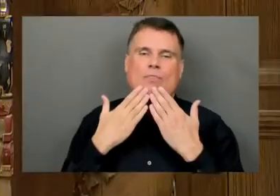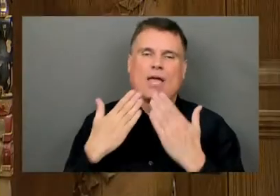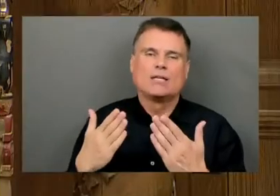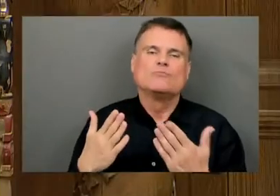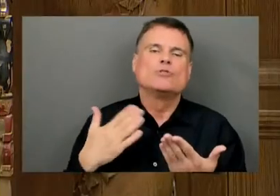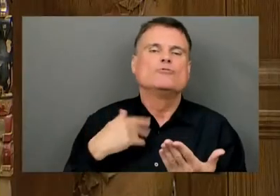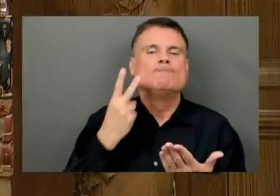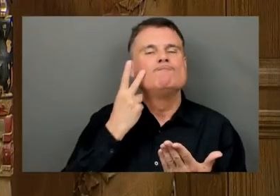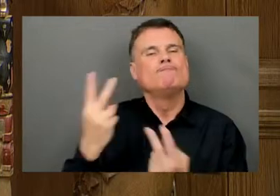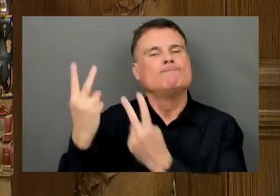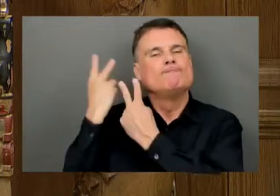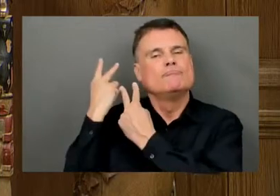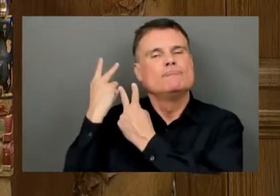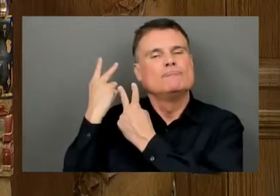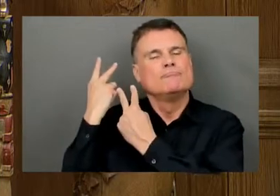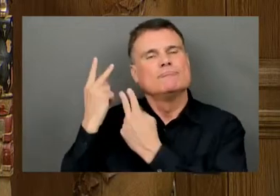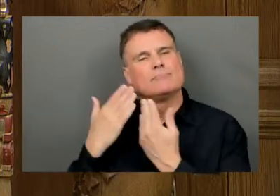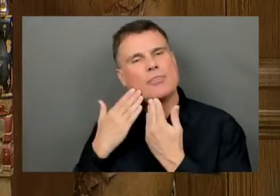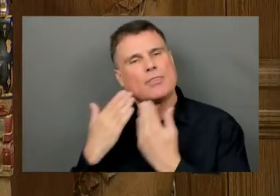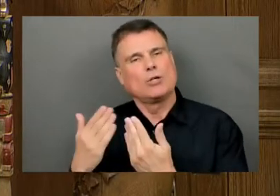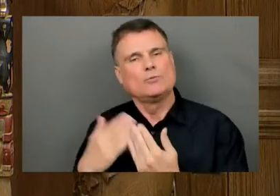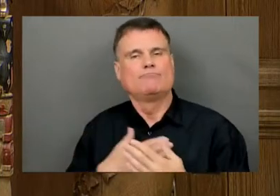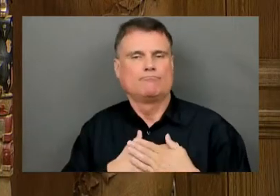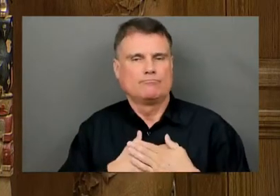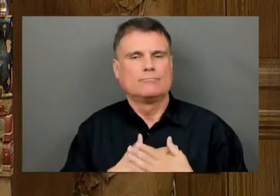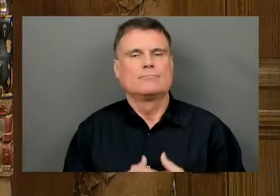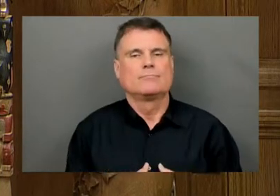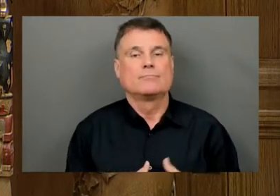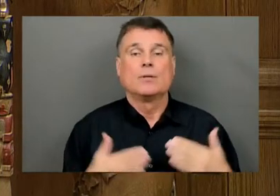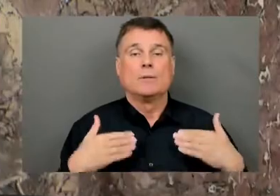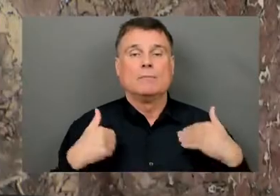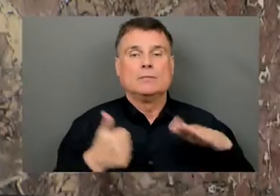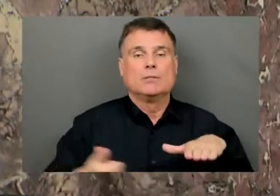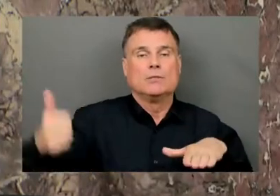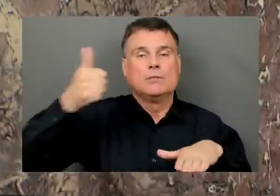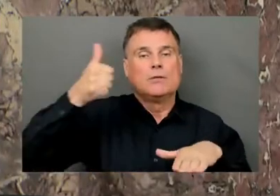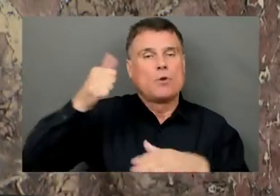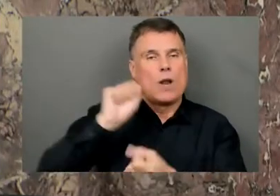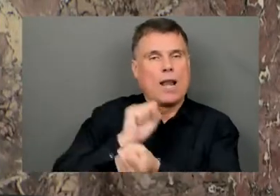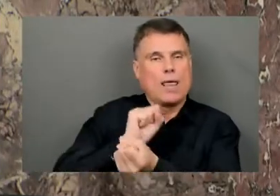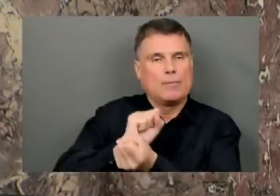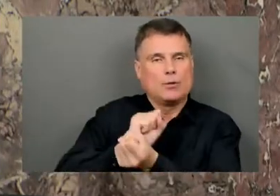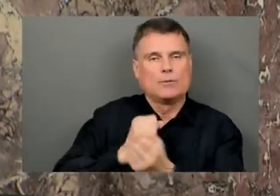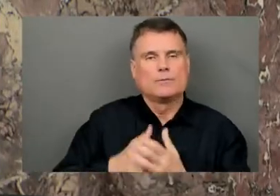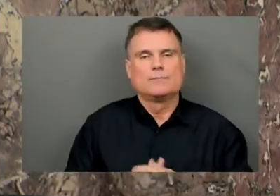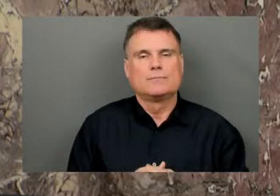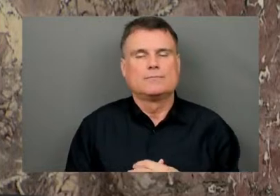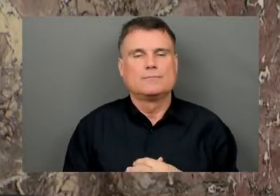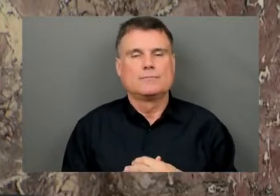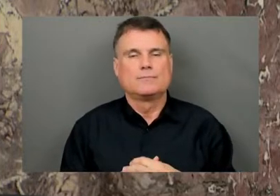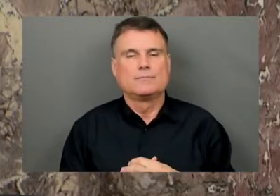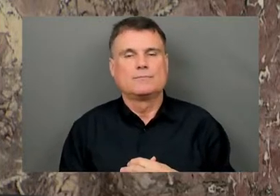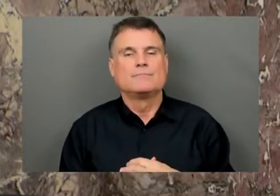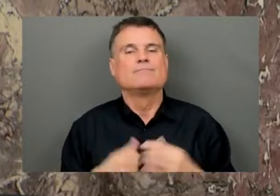Minister of Labour. Thank you, Honourable Speaker. Mr. Speaker, I'd like to introduce to this House and everyone who is